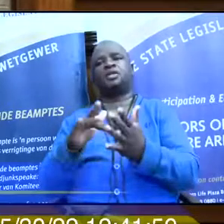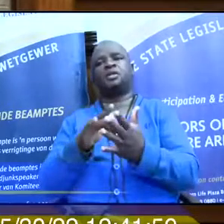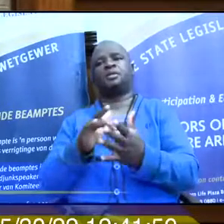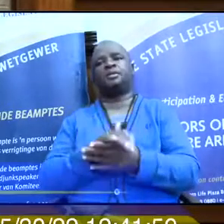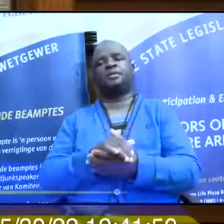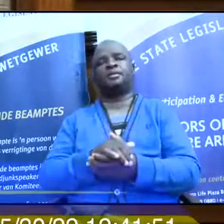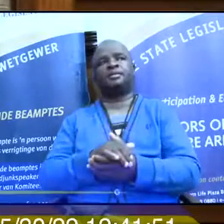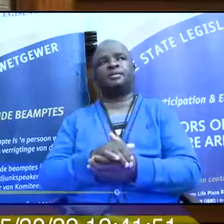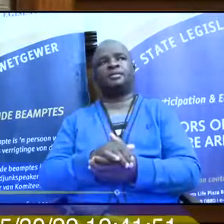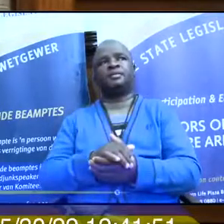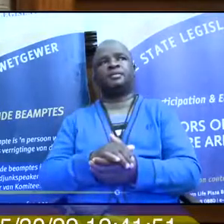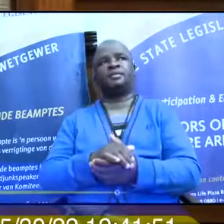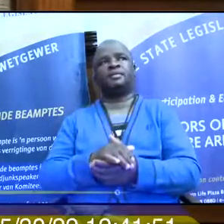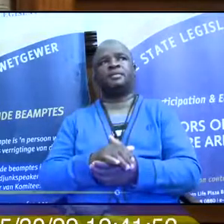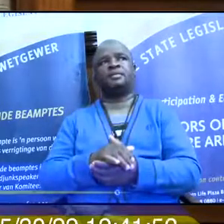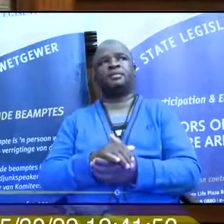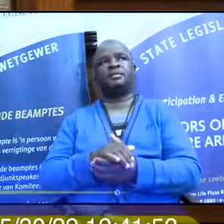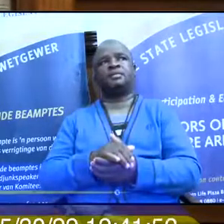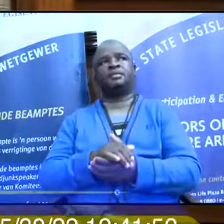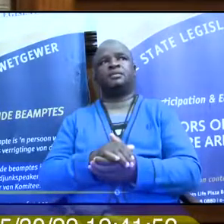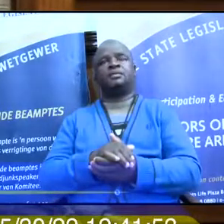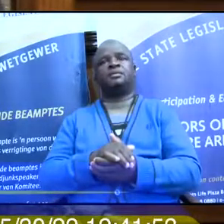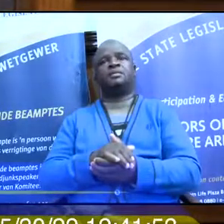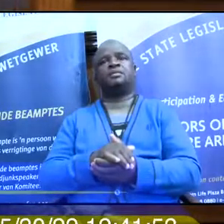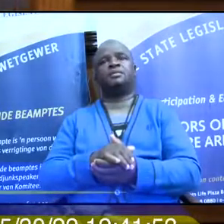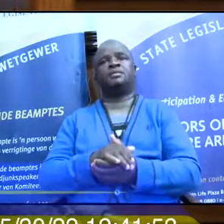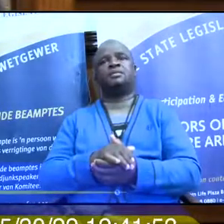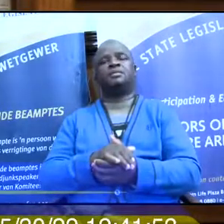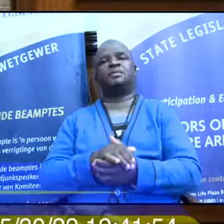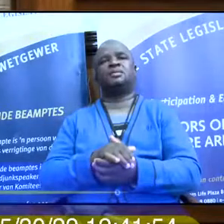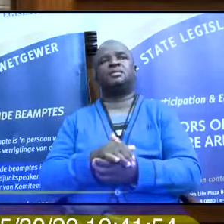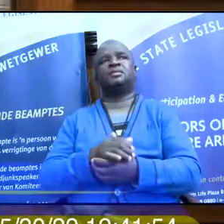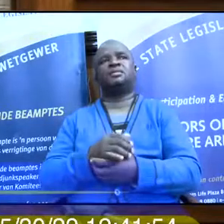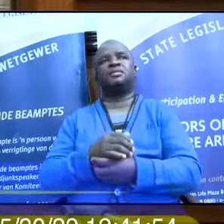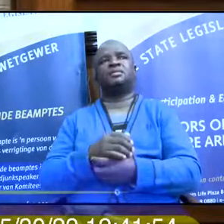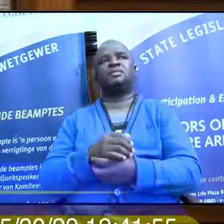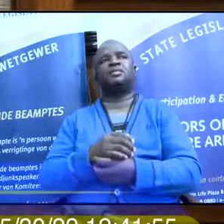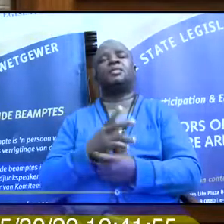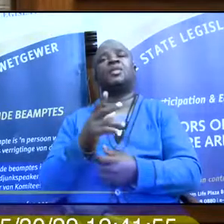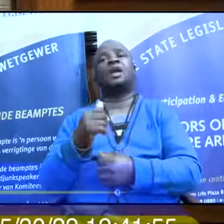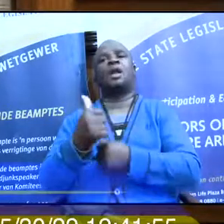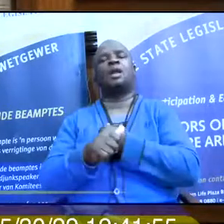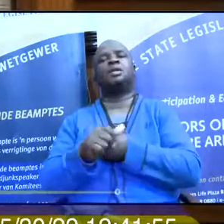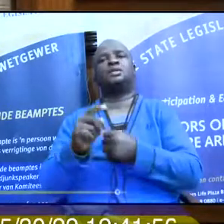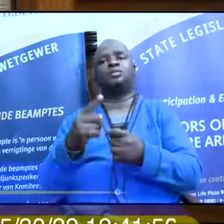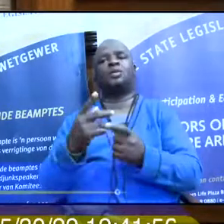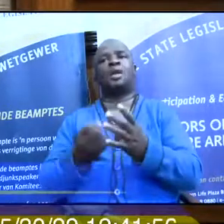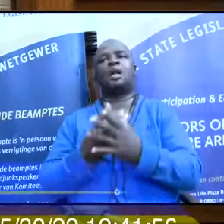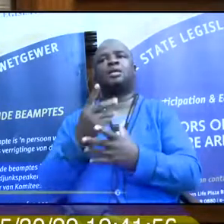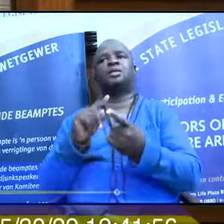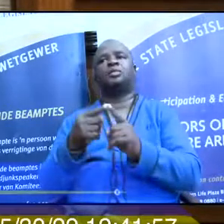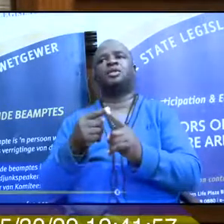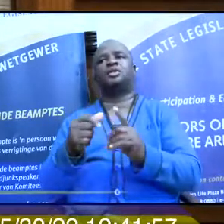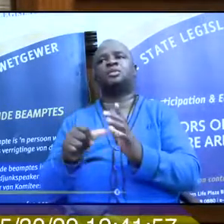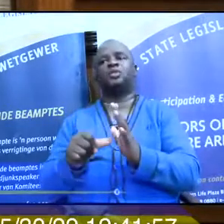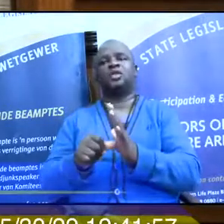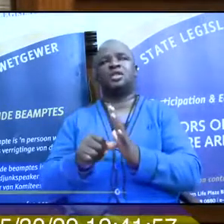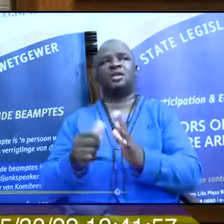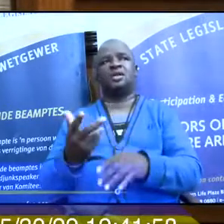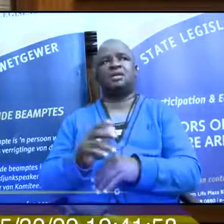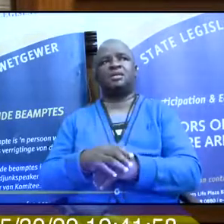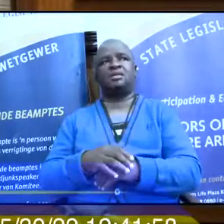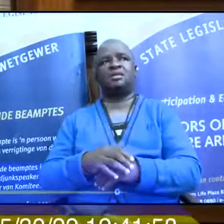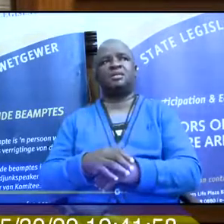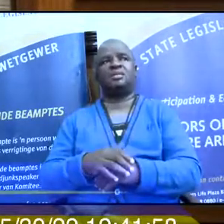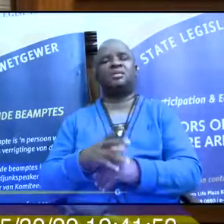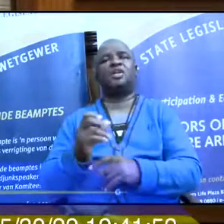workplaces madam speaker lastly before we said we want to raise this critical issue around the the state